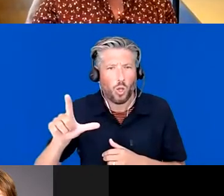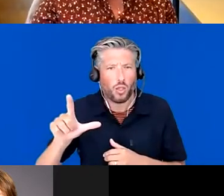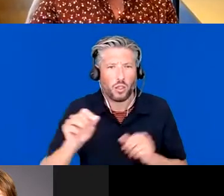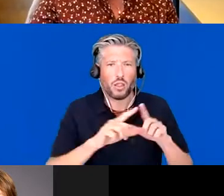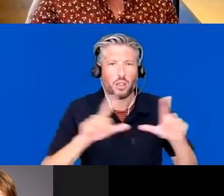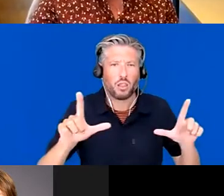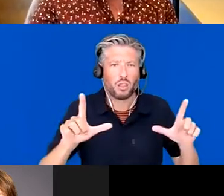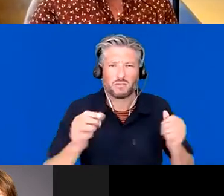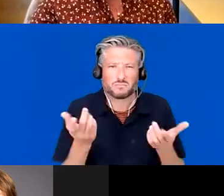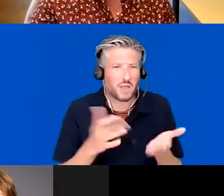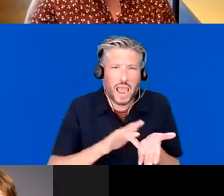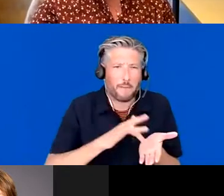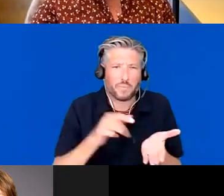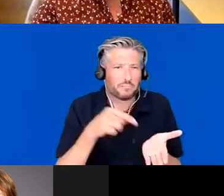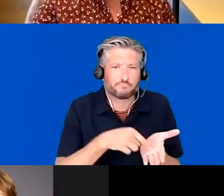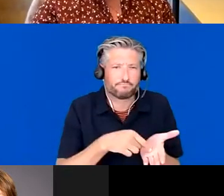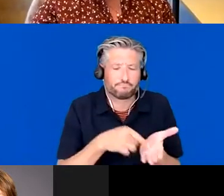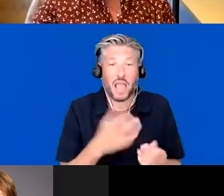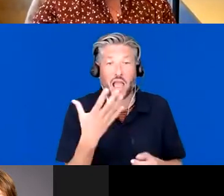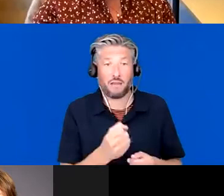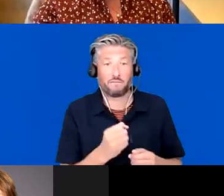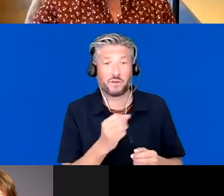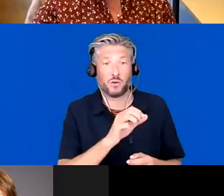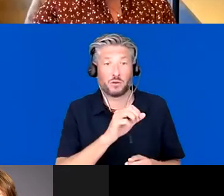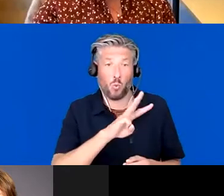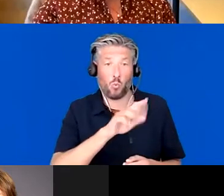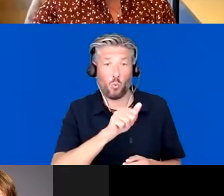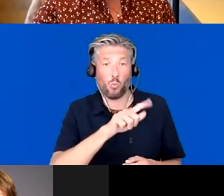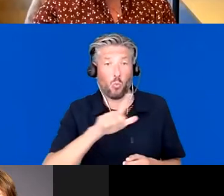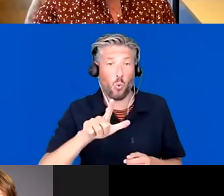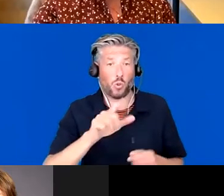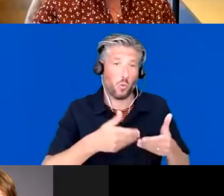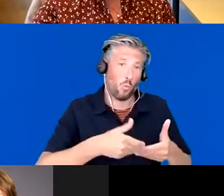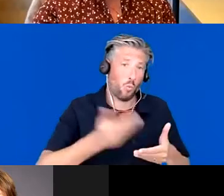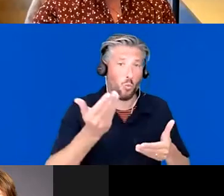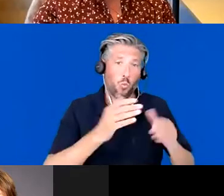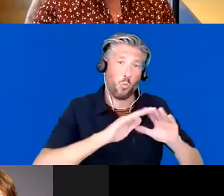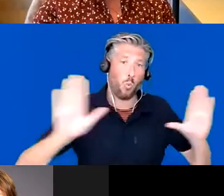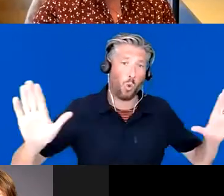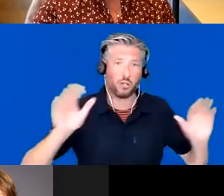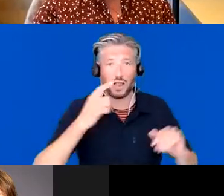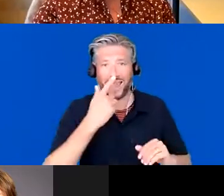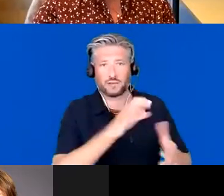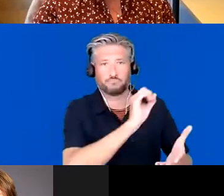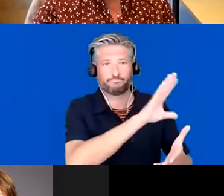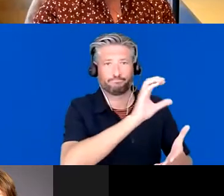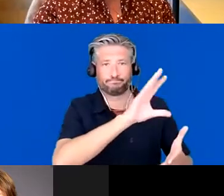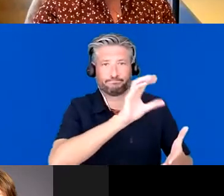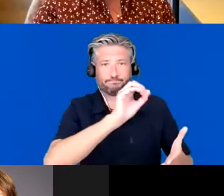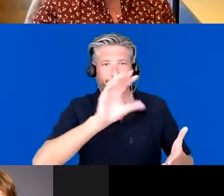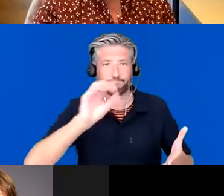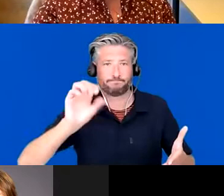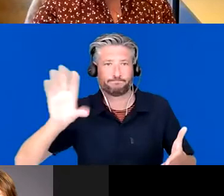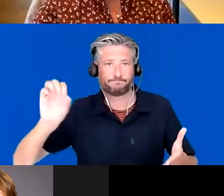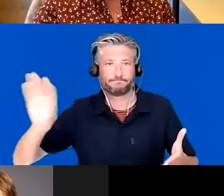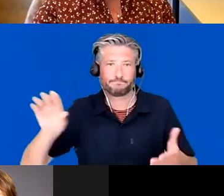their videos. They're still there, and people can comment. So in that way, the poster presenters and work in progress presenters got written